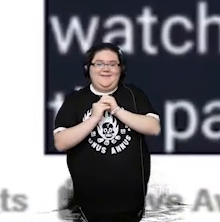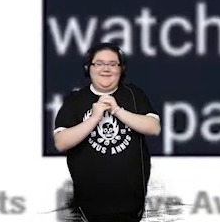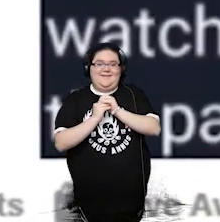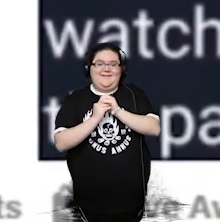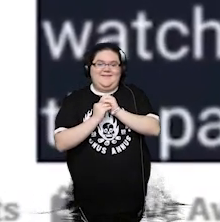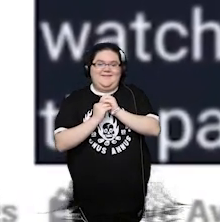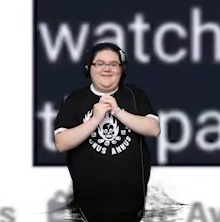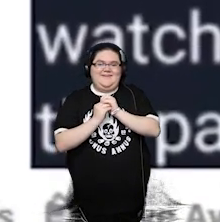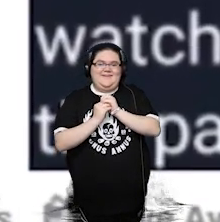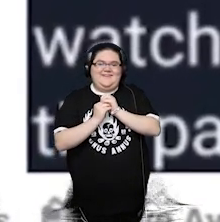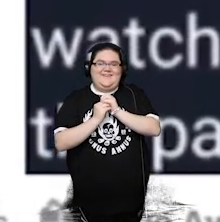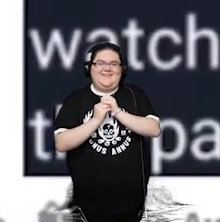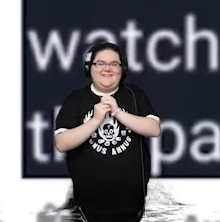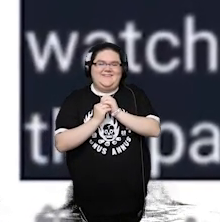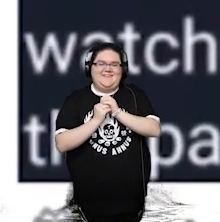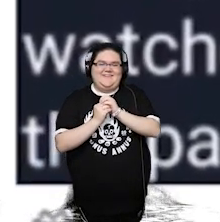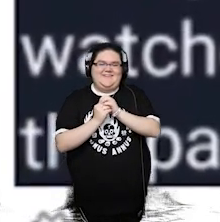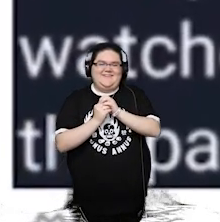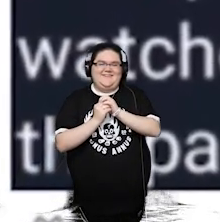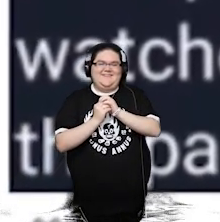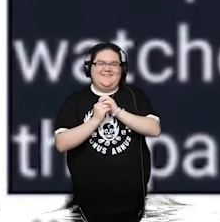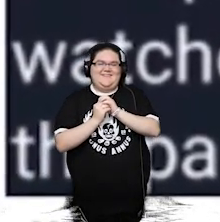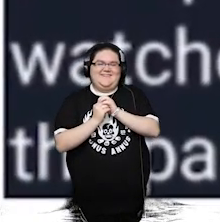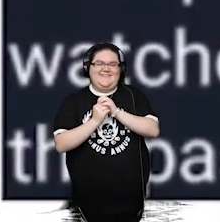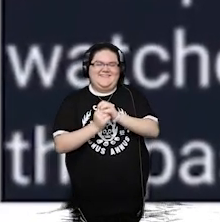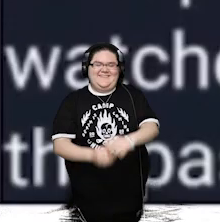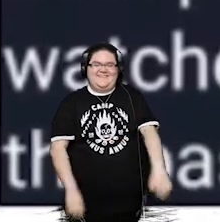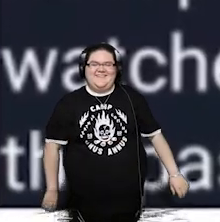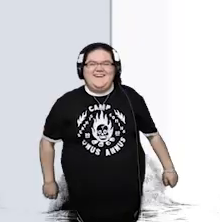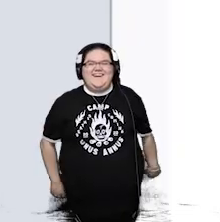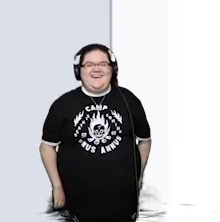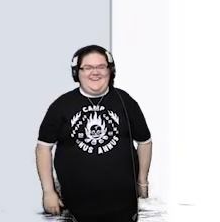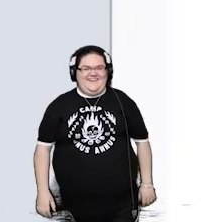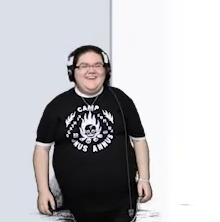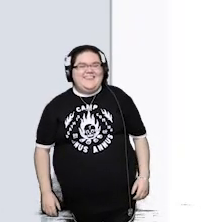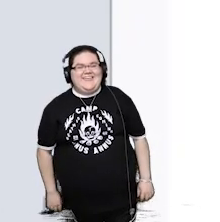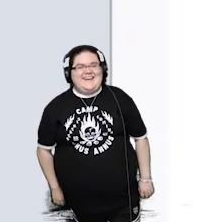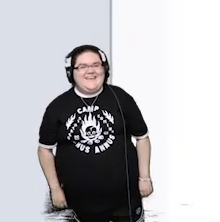UK, every 20th person you walk past has watched a Sidemen video within the past month.